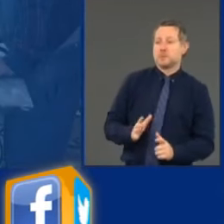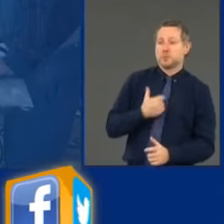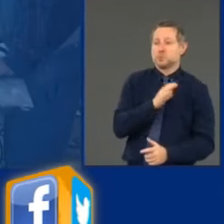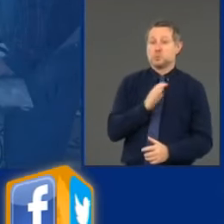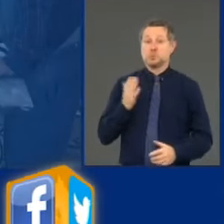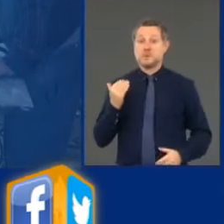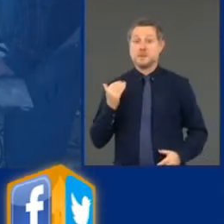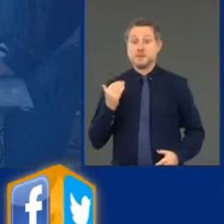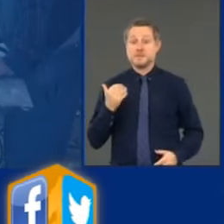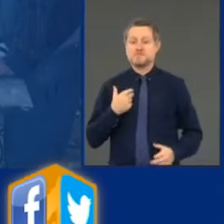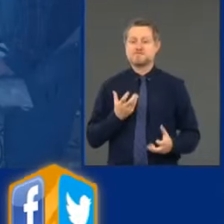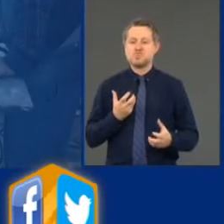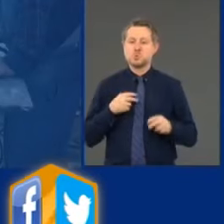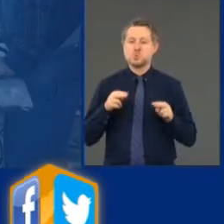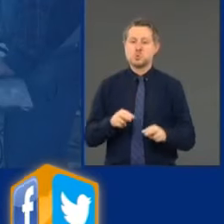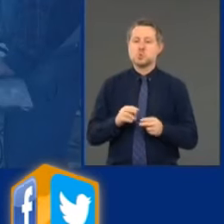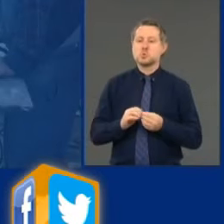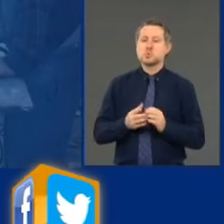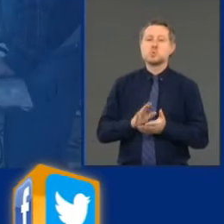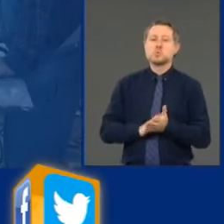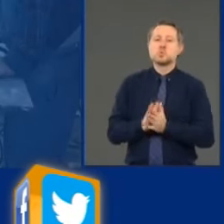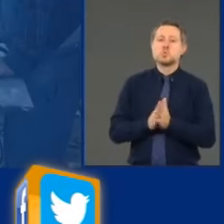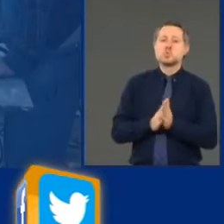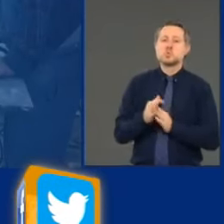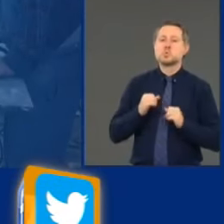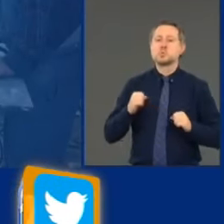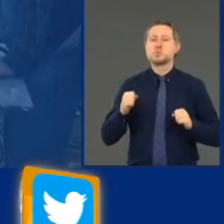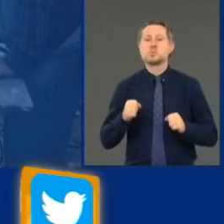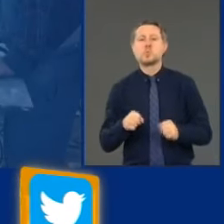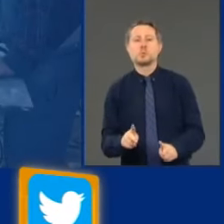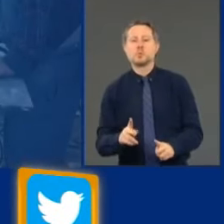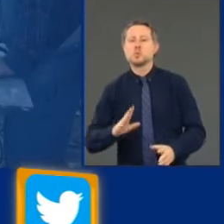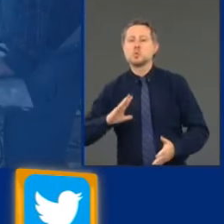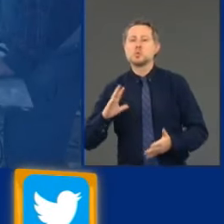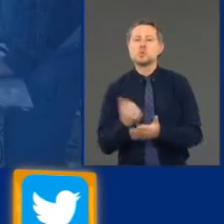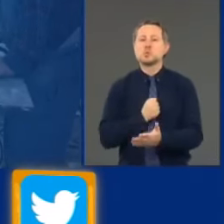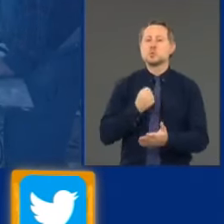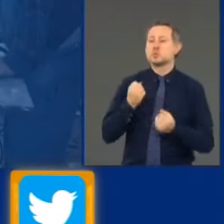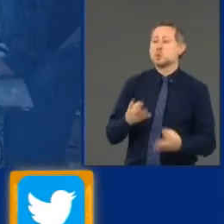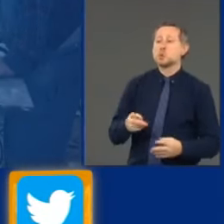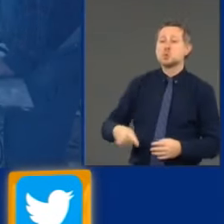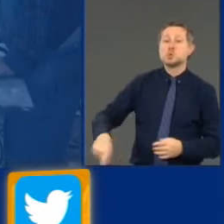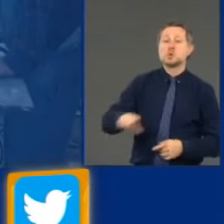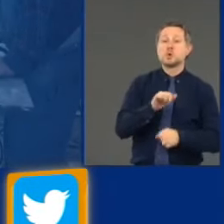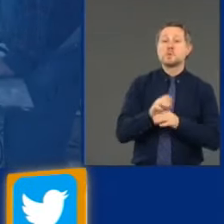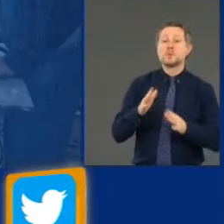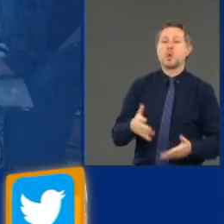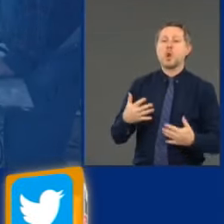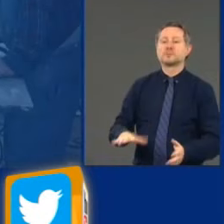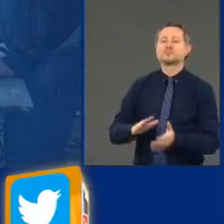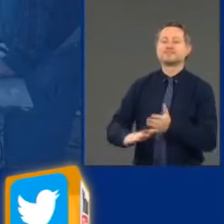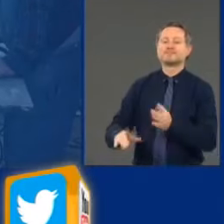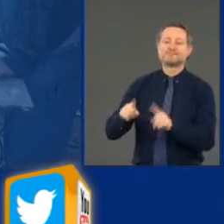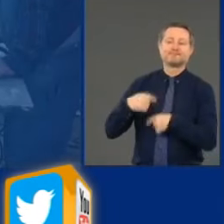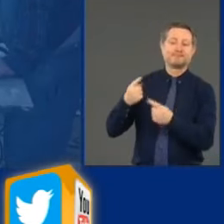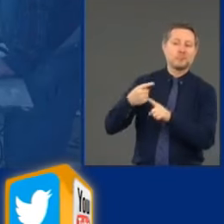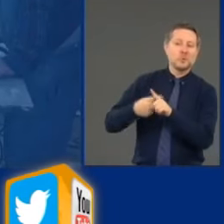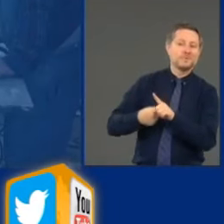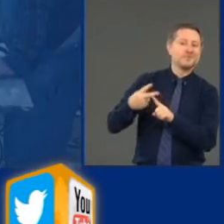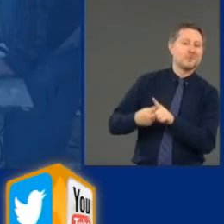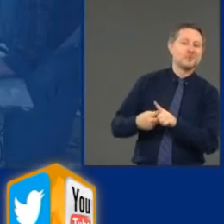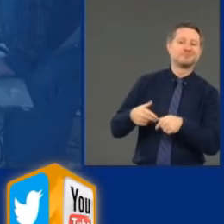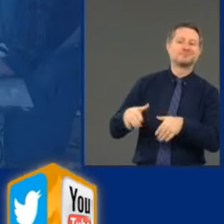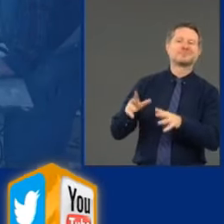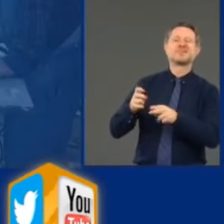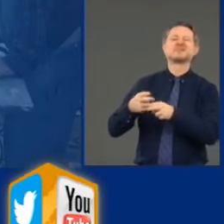opportunity. Now many of the employees have been laid off temporarily or temporarily at